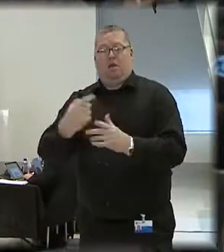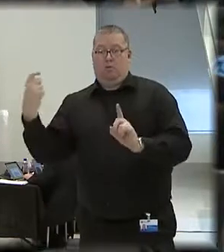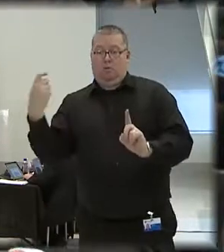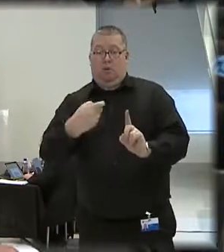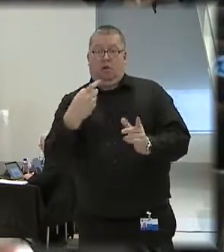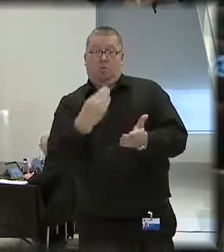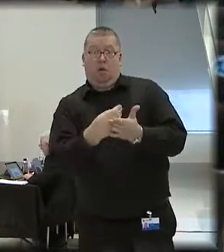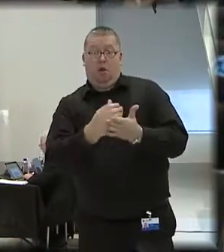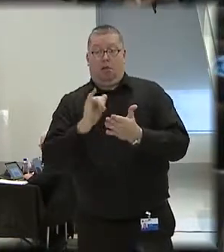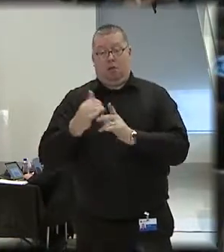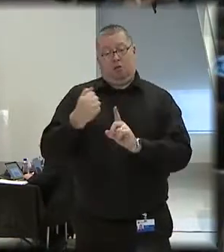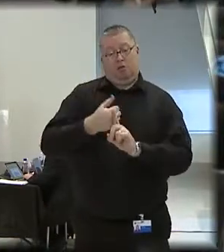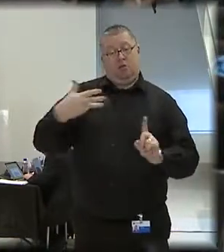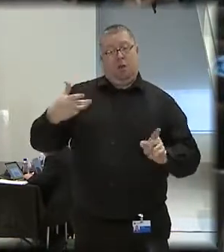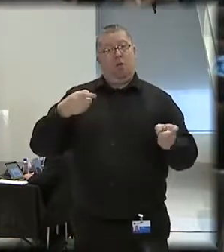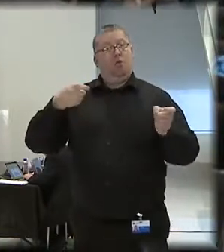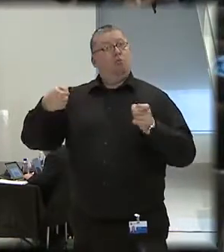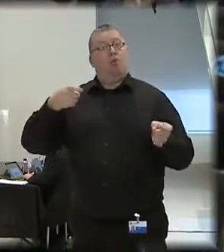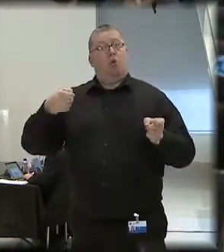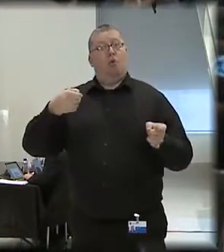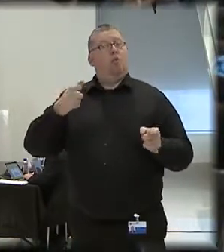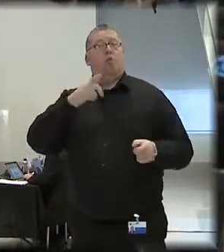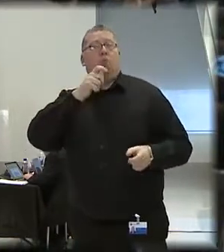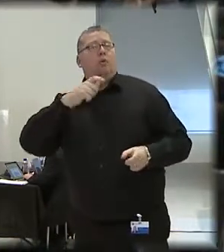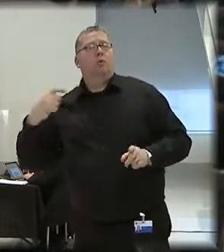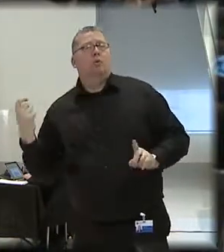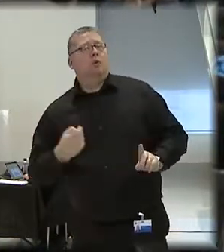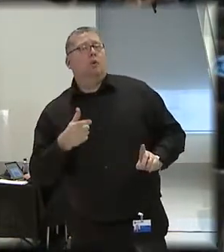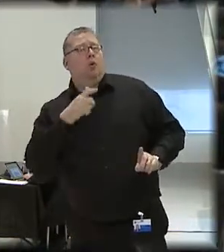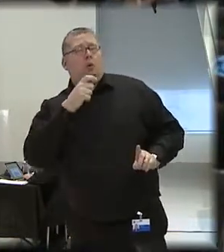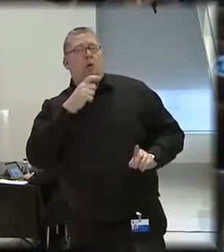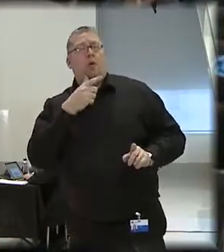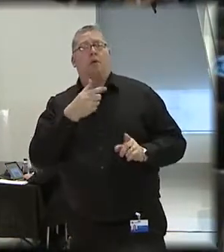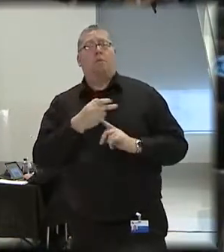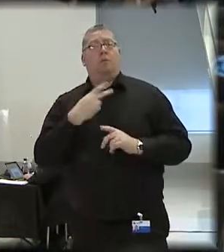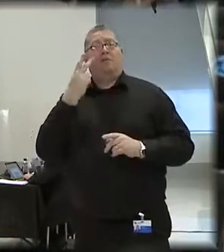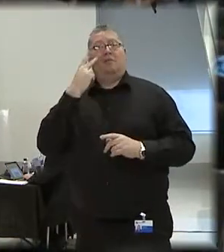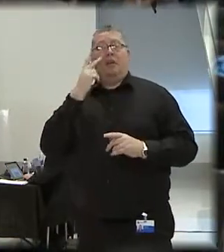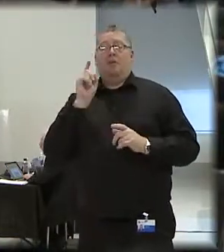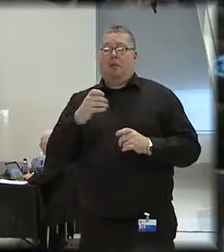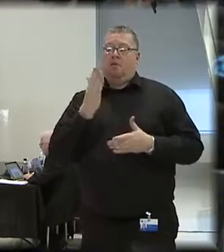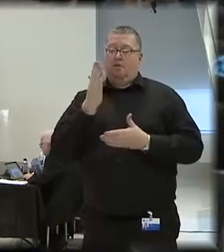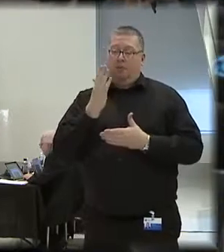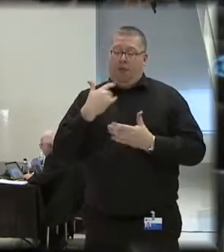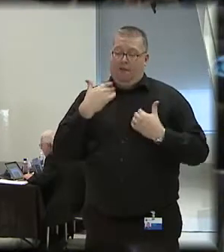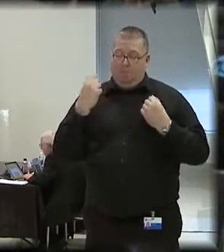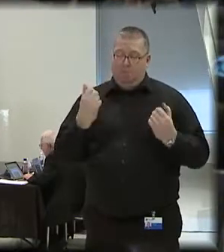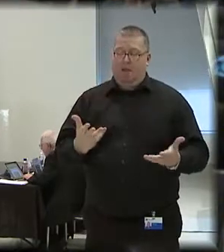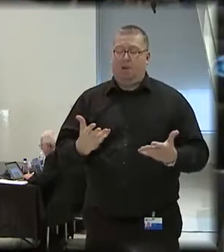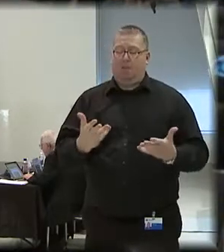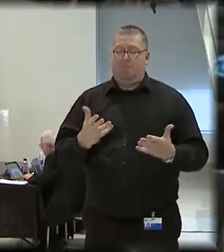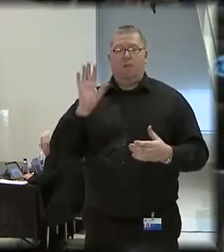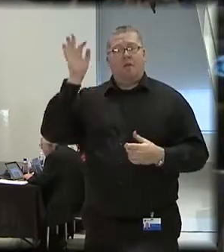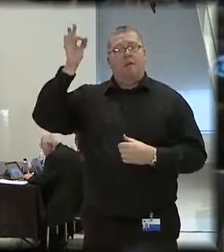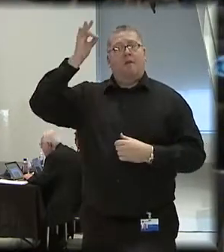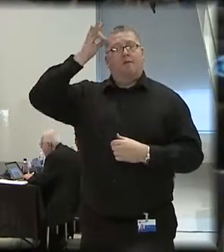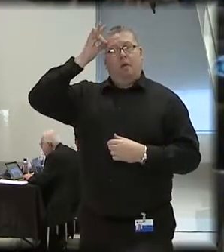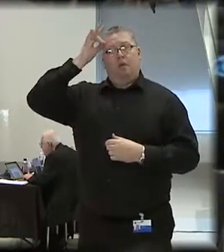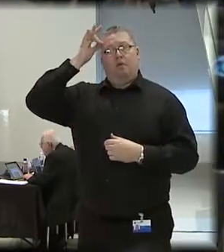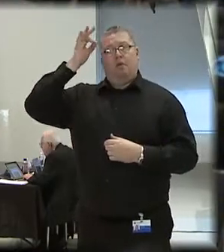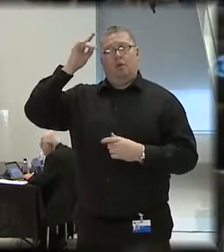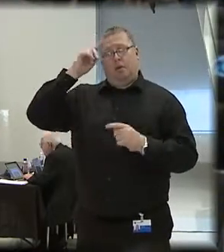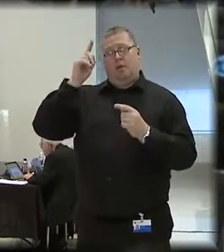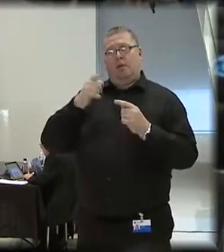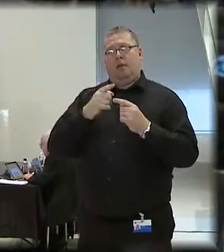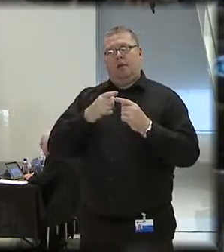this expansion and control, come from the termination of many of the federal